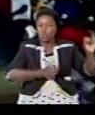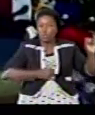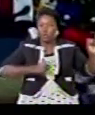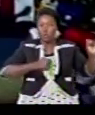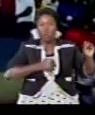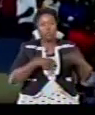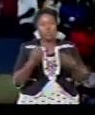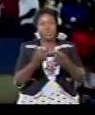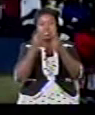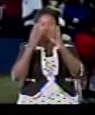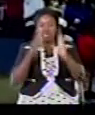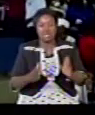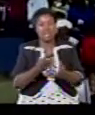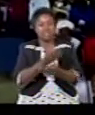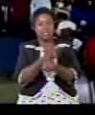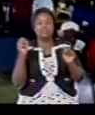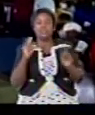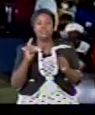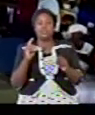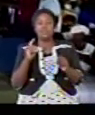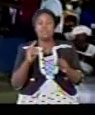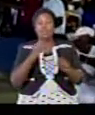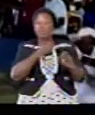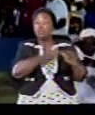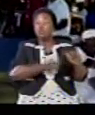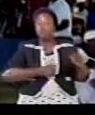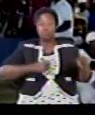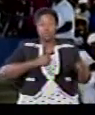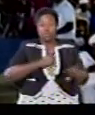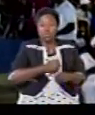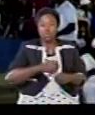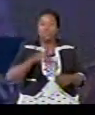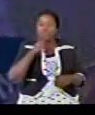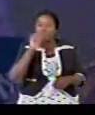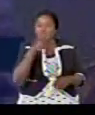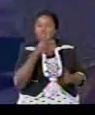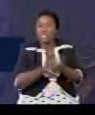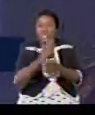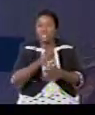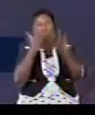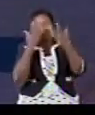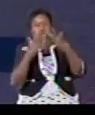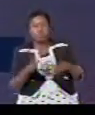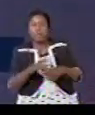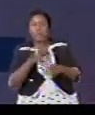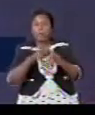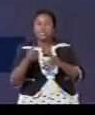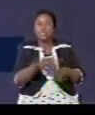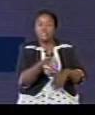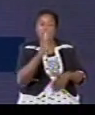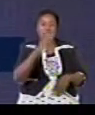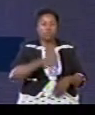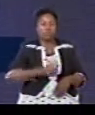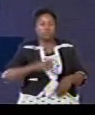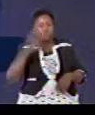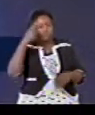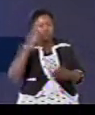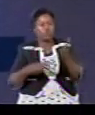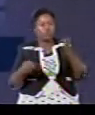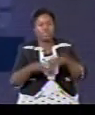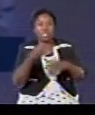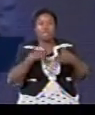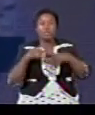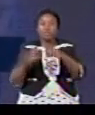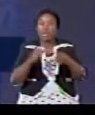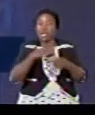sinners saved. Sorry, not only that they are sorrowful, but they are sorry for what they have done. And